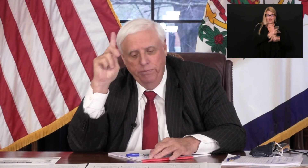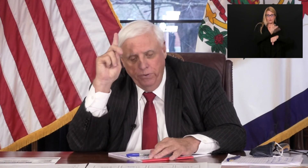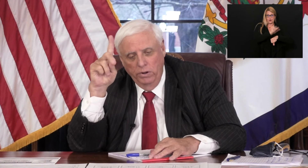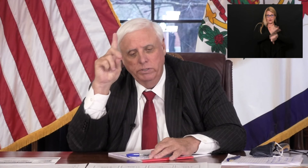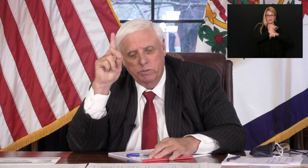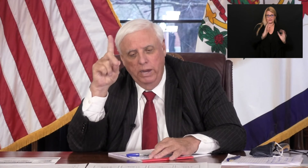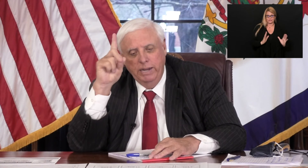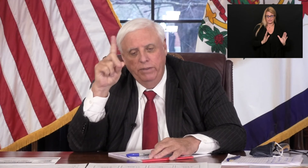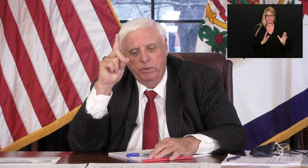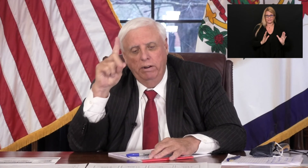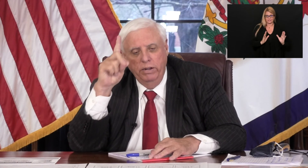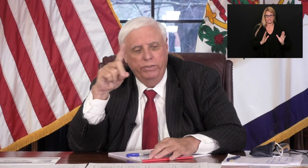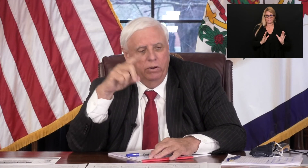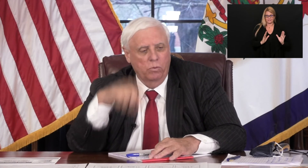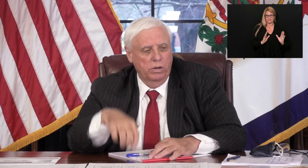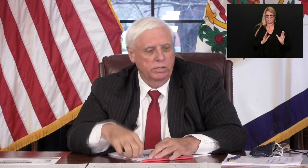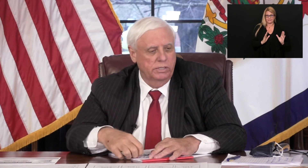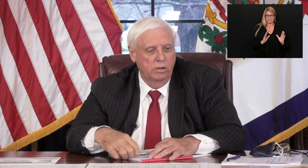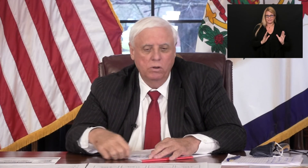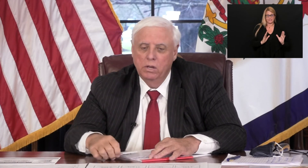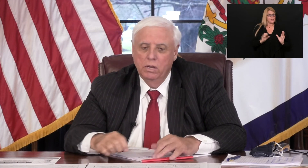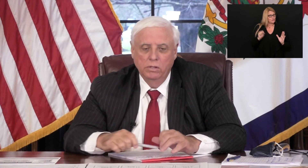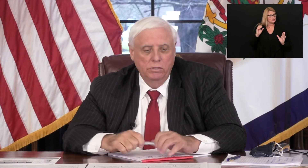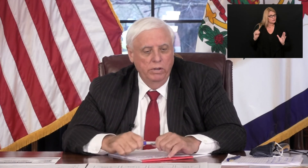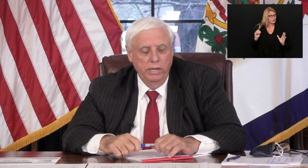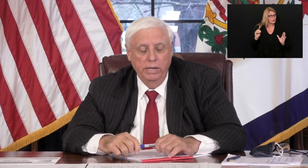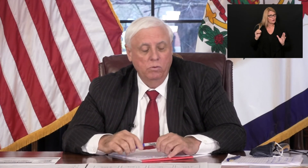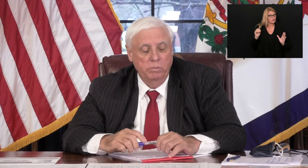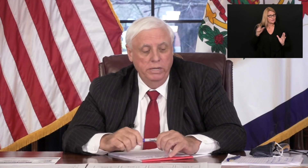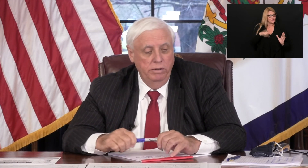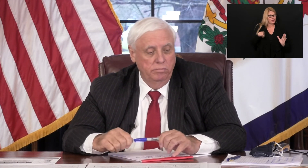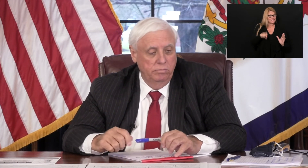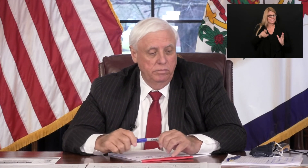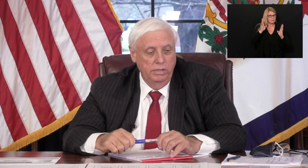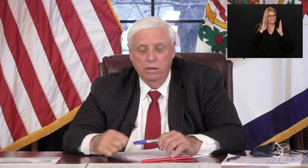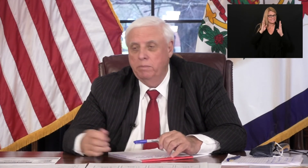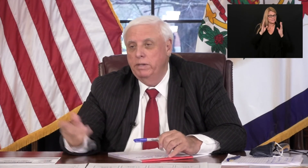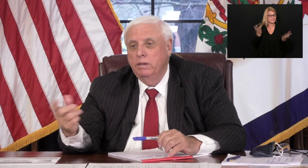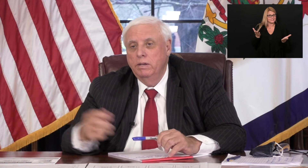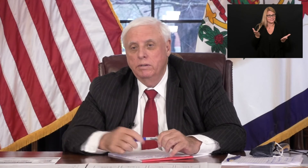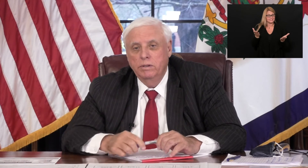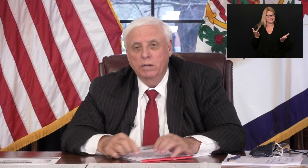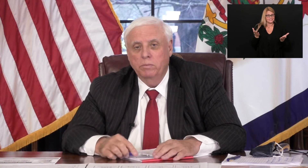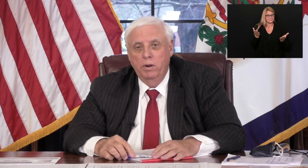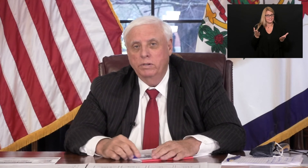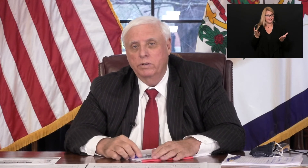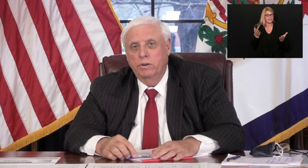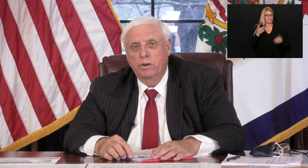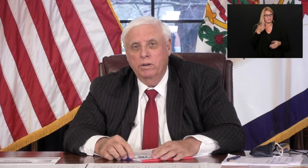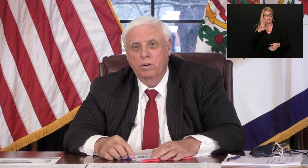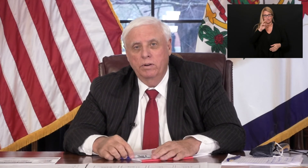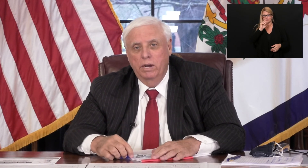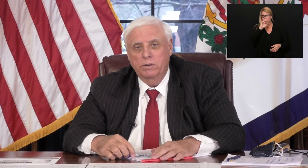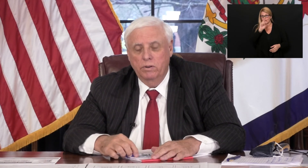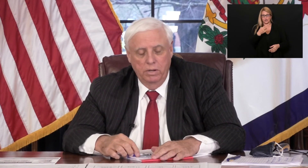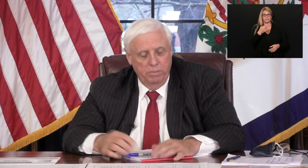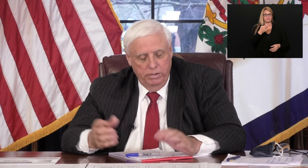the first right after our healthcare workers. So it will be, Dr. Marsh